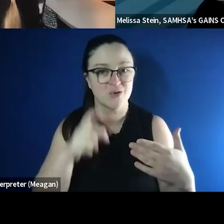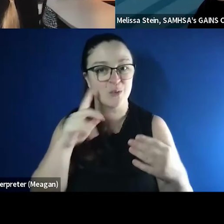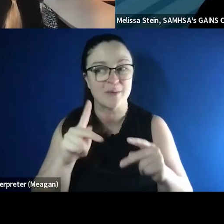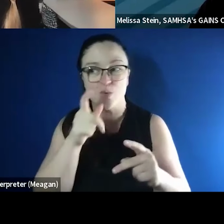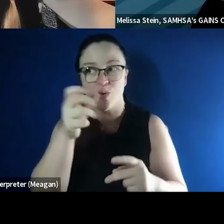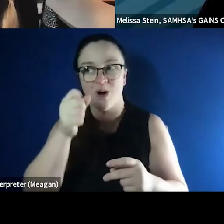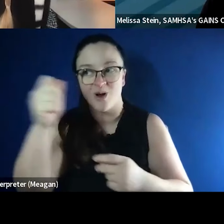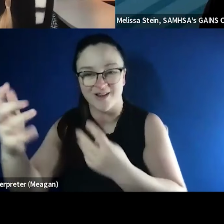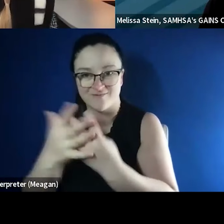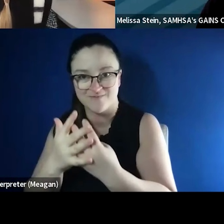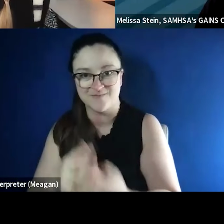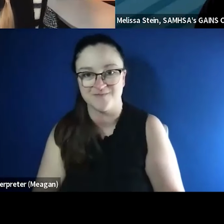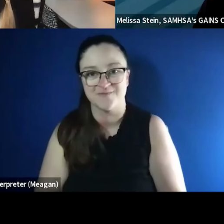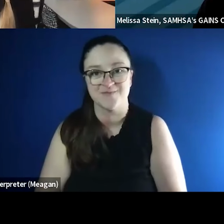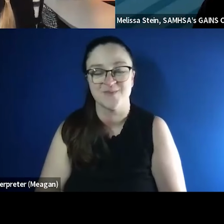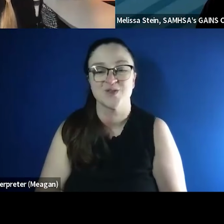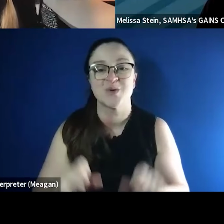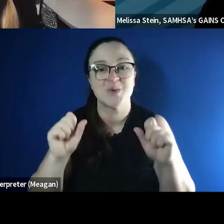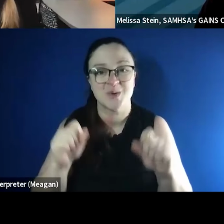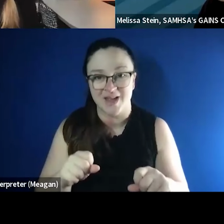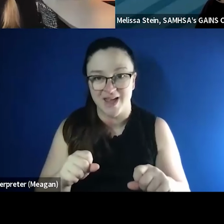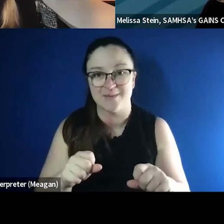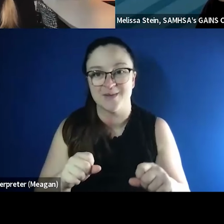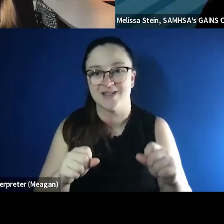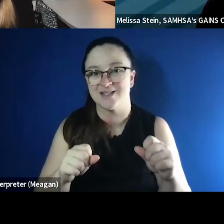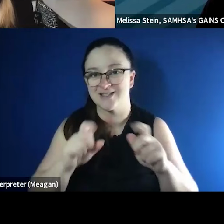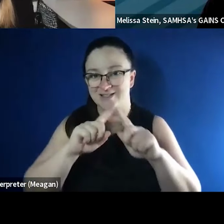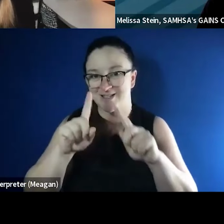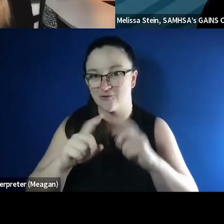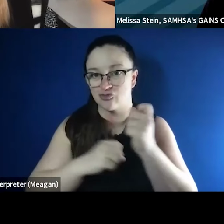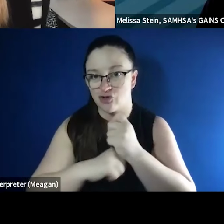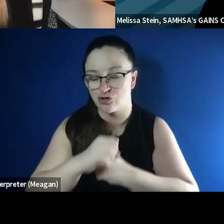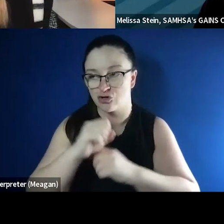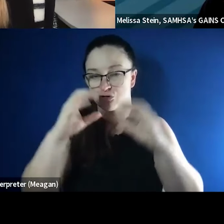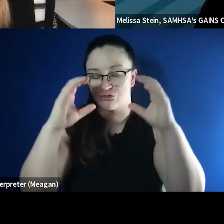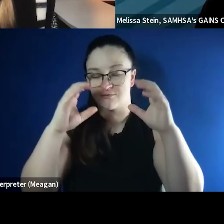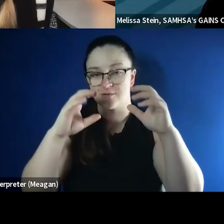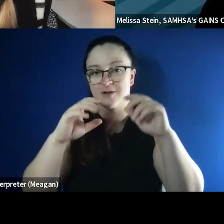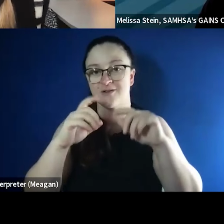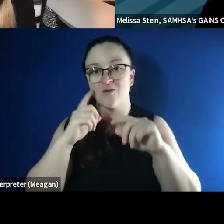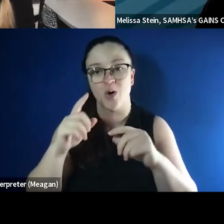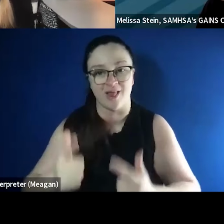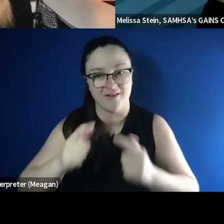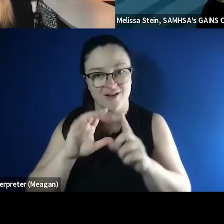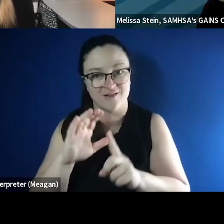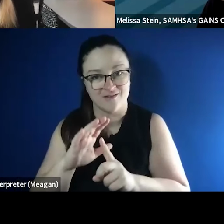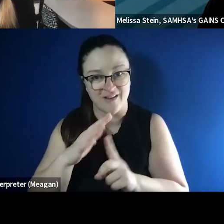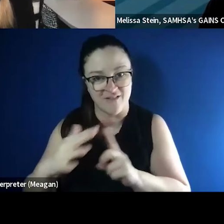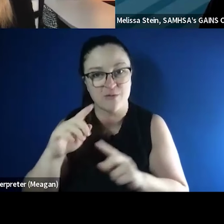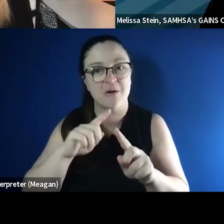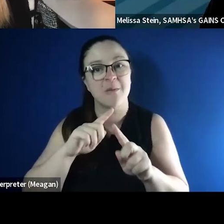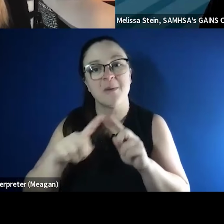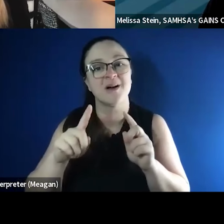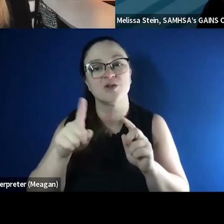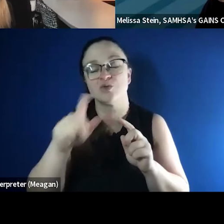so this can be scaffolded in some ways with those structured living environments, but then you don't have the intergenerational exposure,